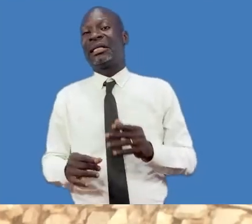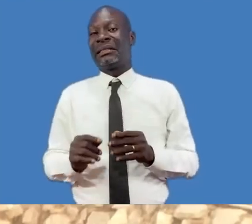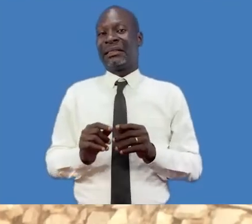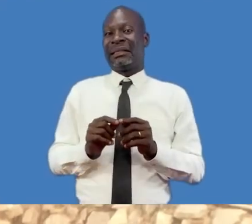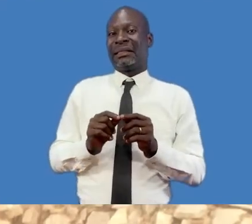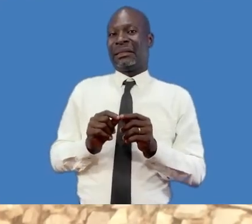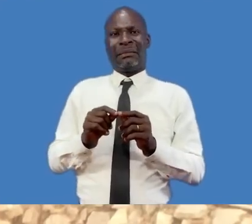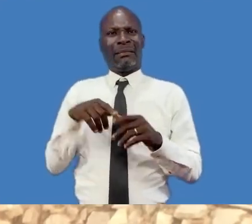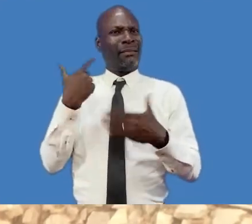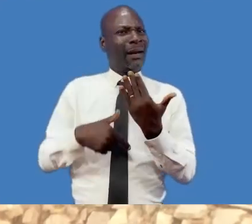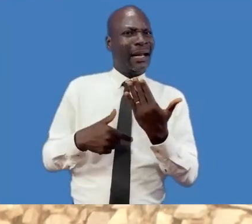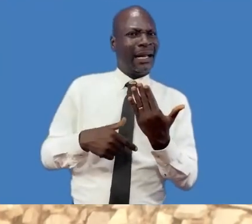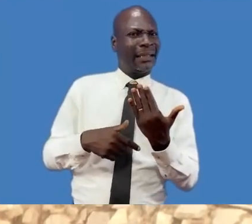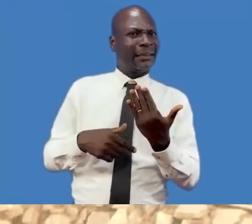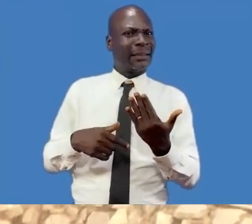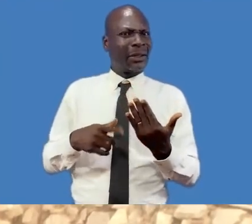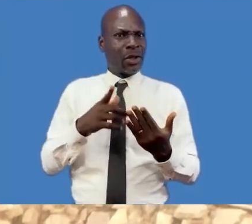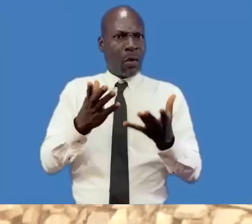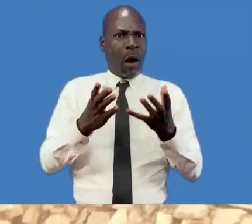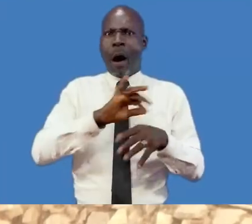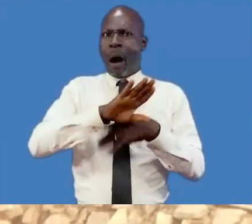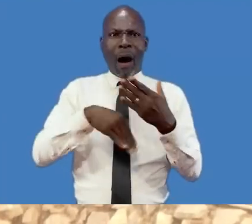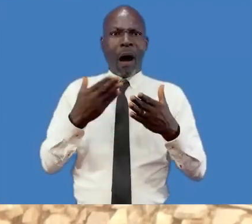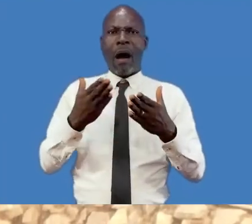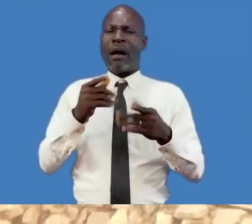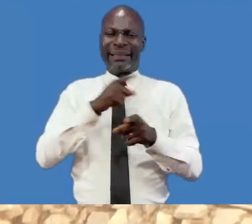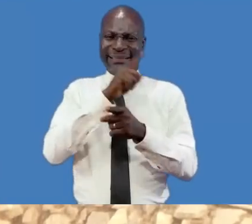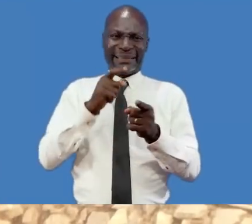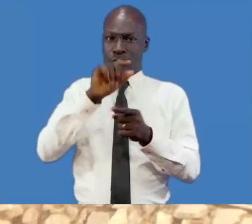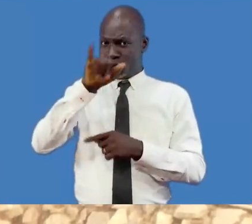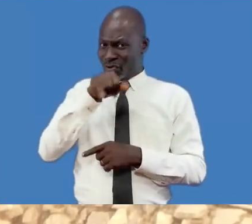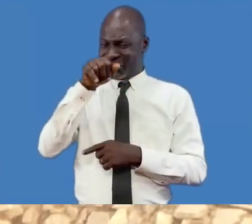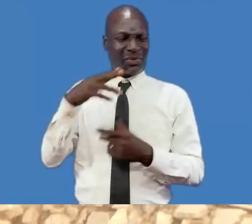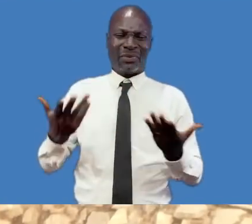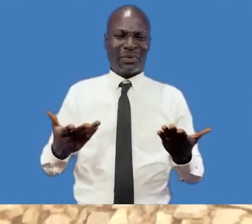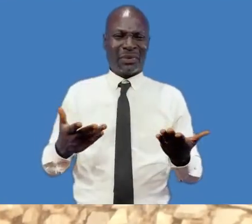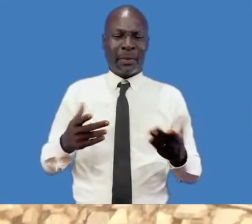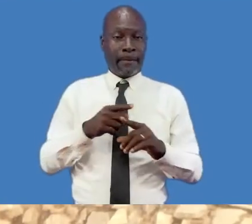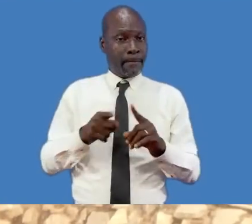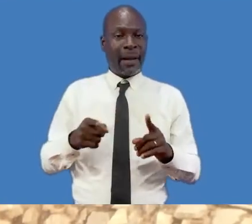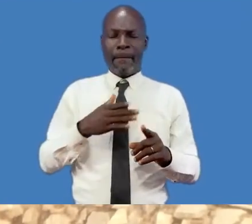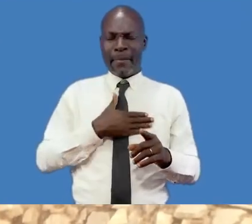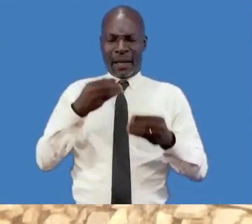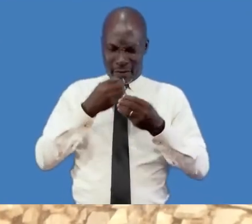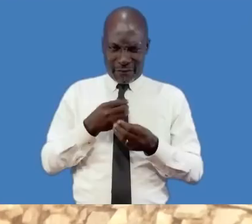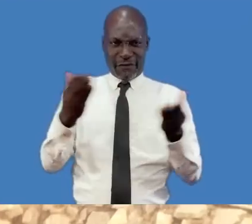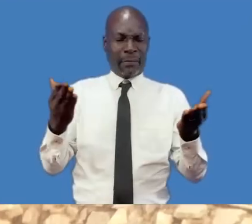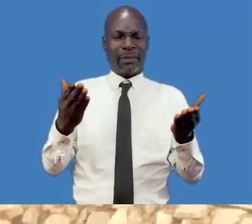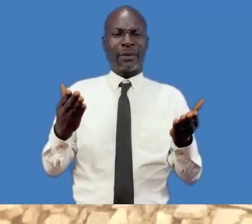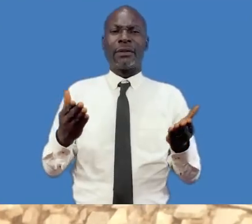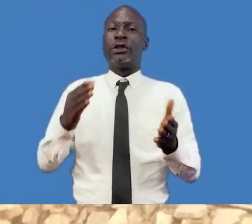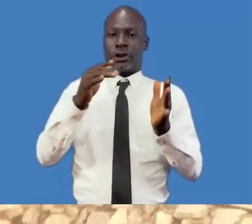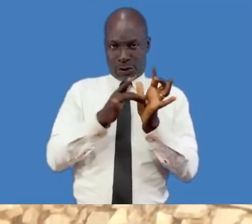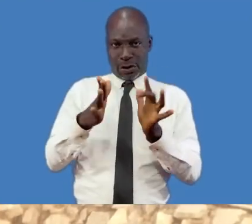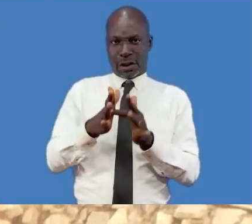fitaa bra, kɔfa kando kɔkɔɔ bra. These are occultic practices. Nemo makachra wo dwumadie yeso se yewra